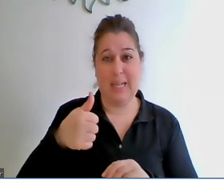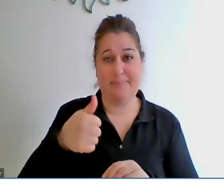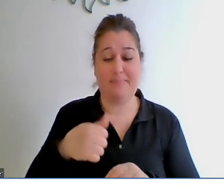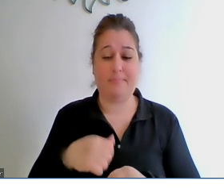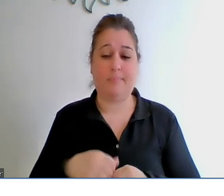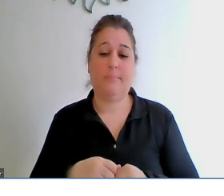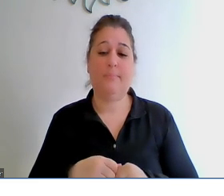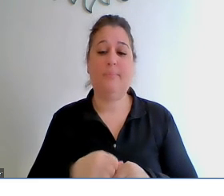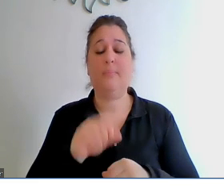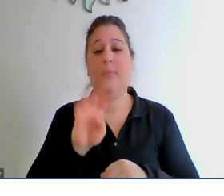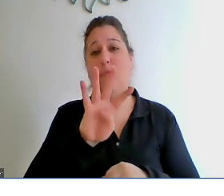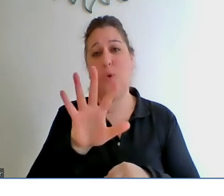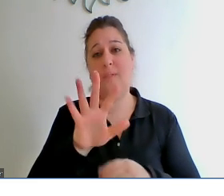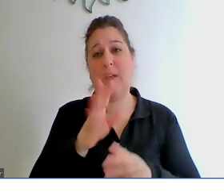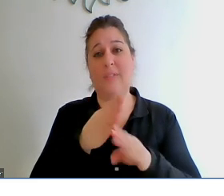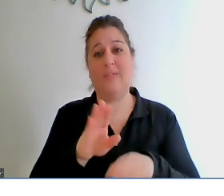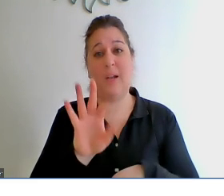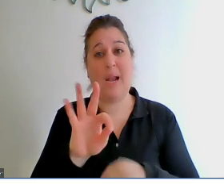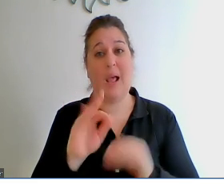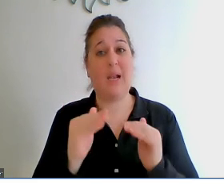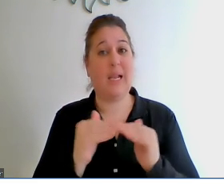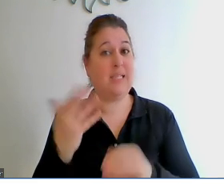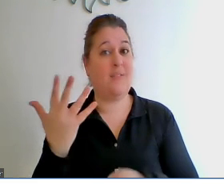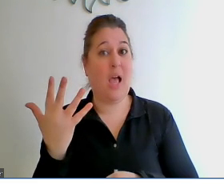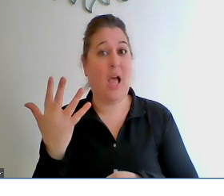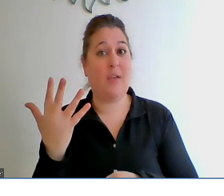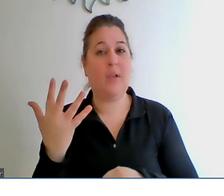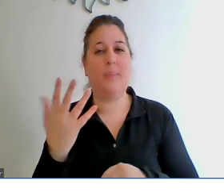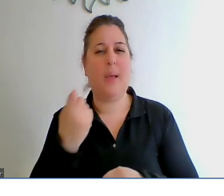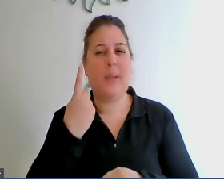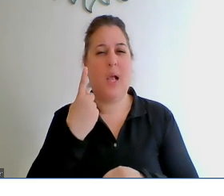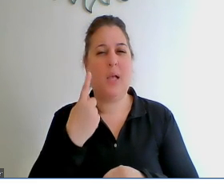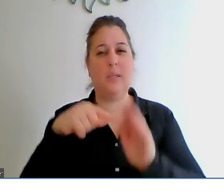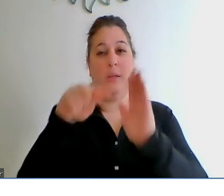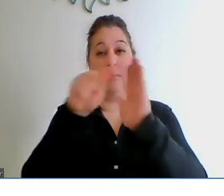so 45 divided by 9, that's 5.